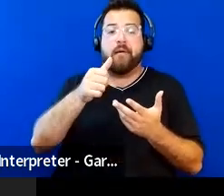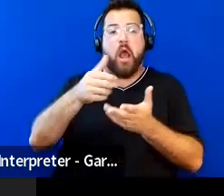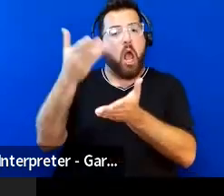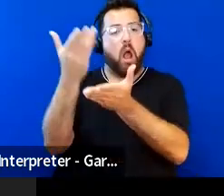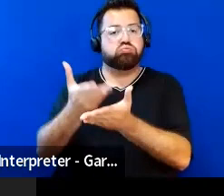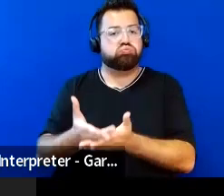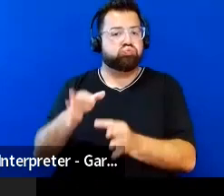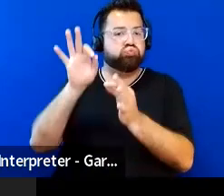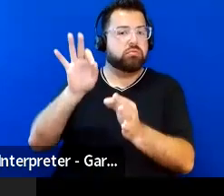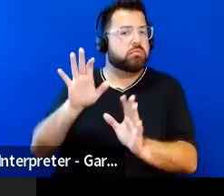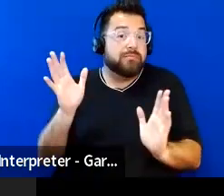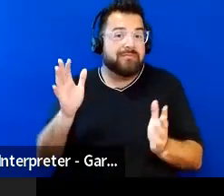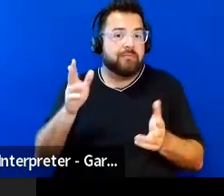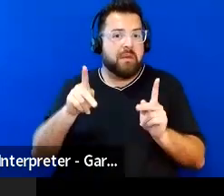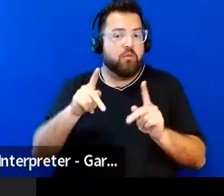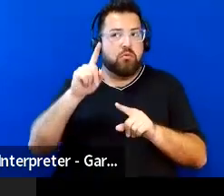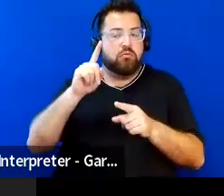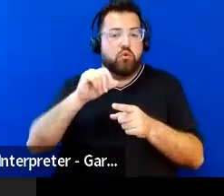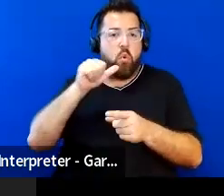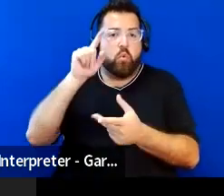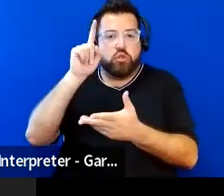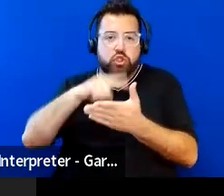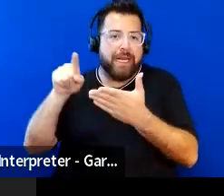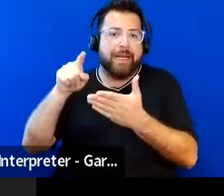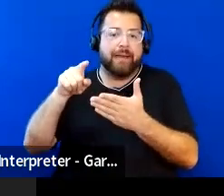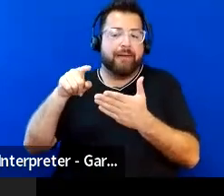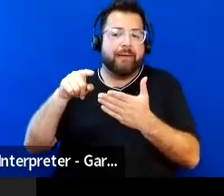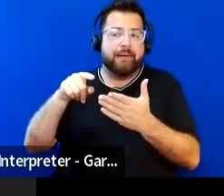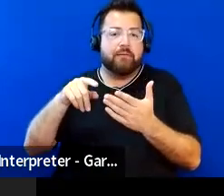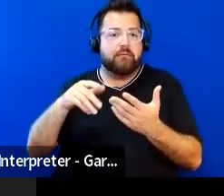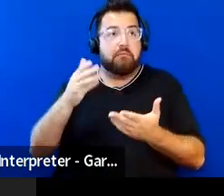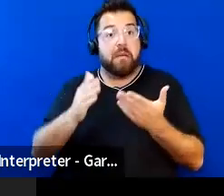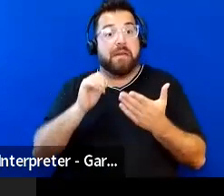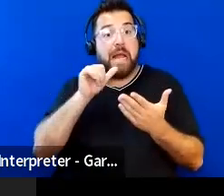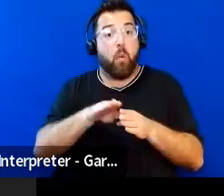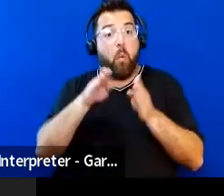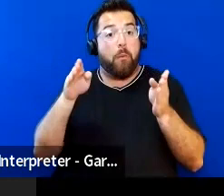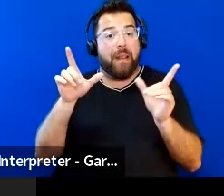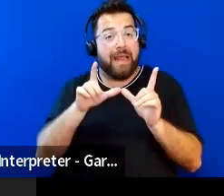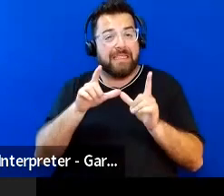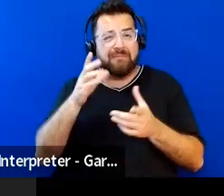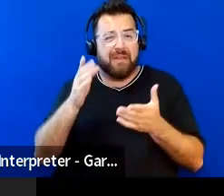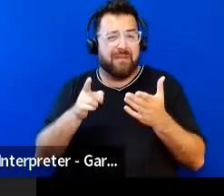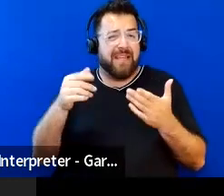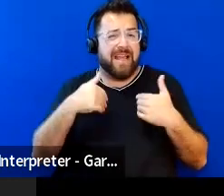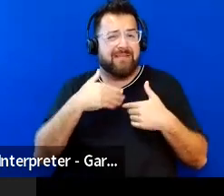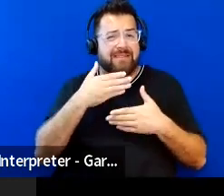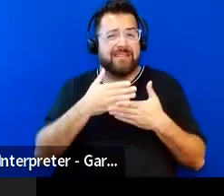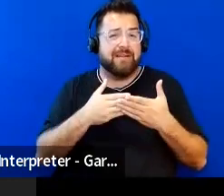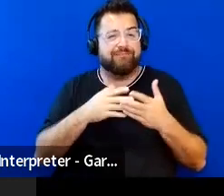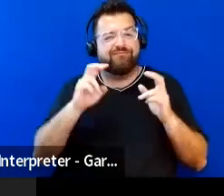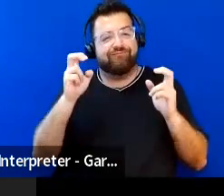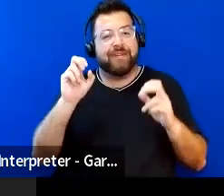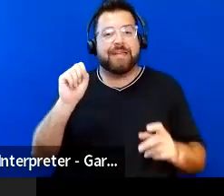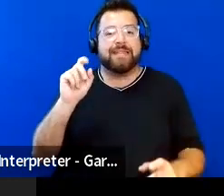not necessarily openly licensed. They may have some kind of sketchy material here. So you really have